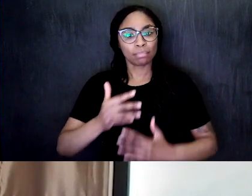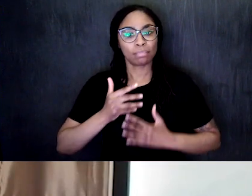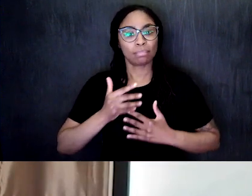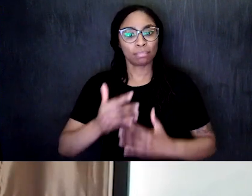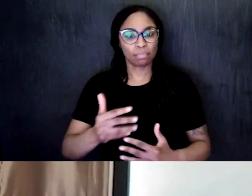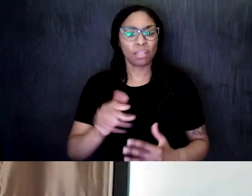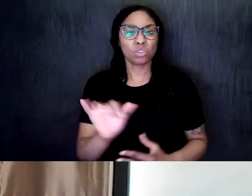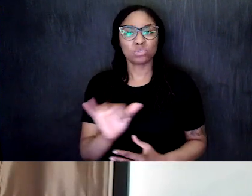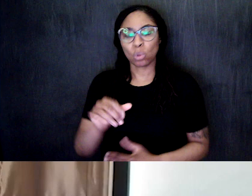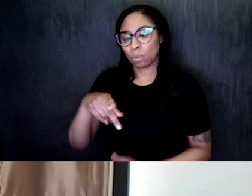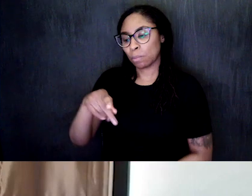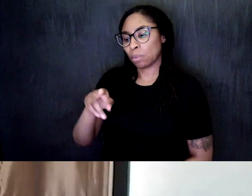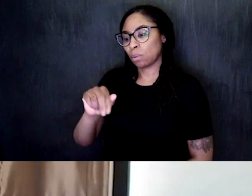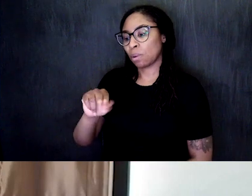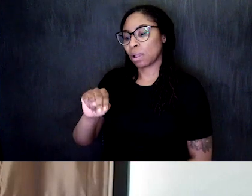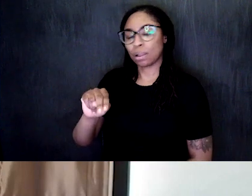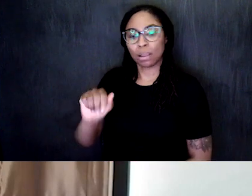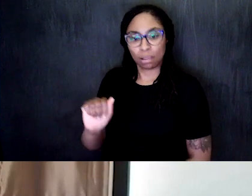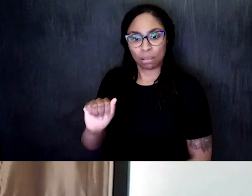breath